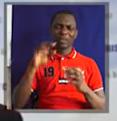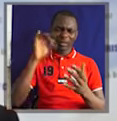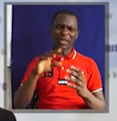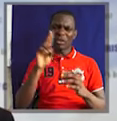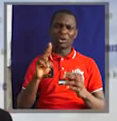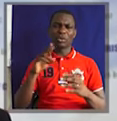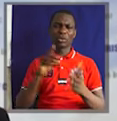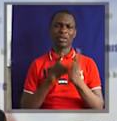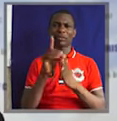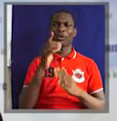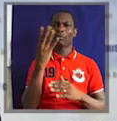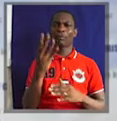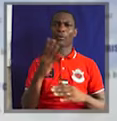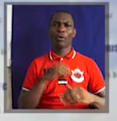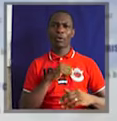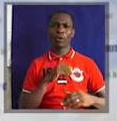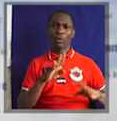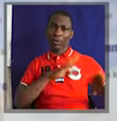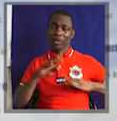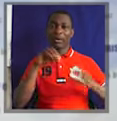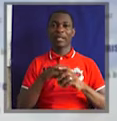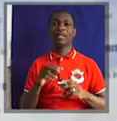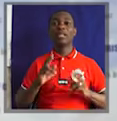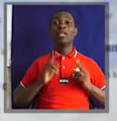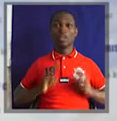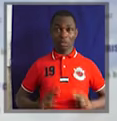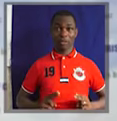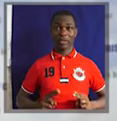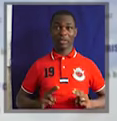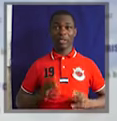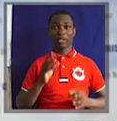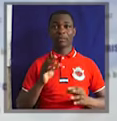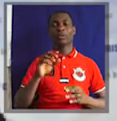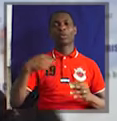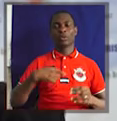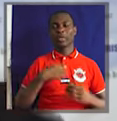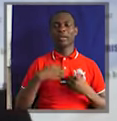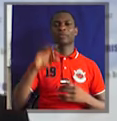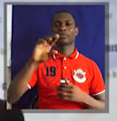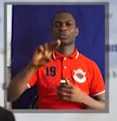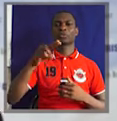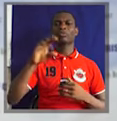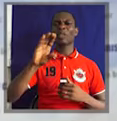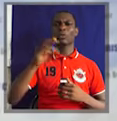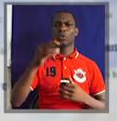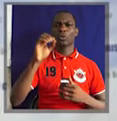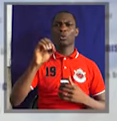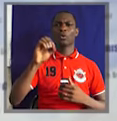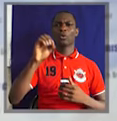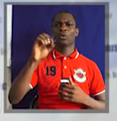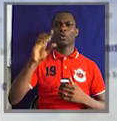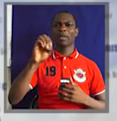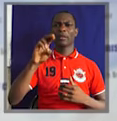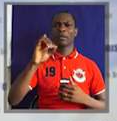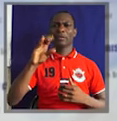basic temperaments in human beings, no? Wa unim sa de kakra. Say wa choleric four ewo ho. Ye